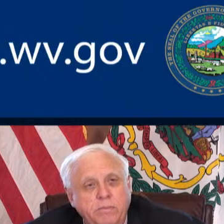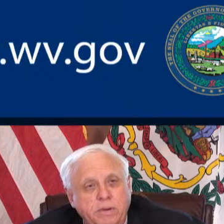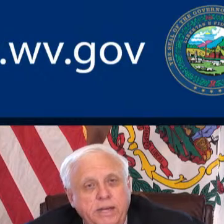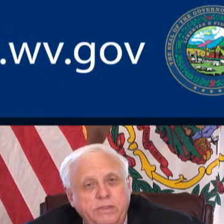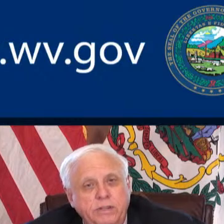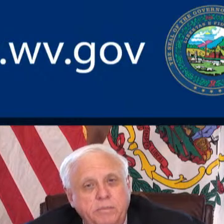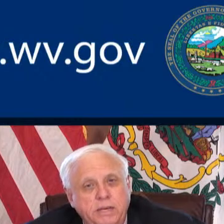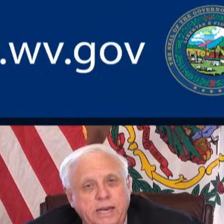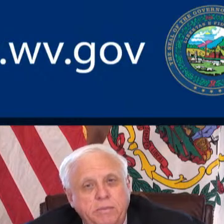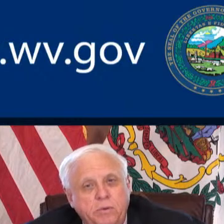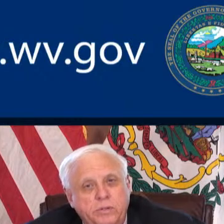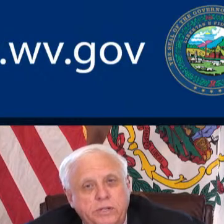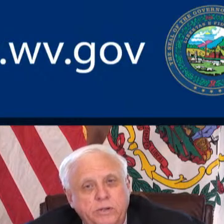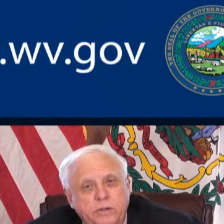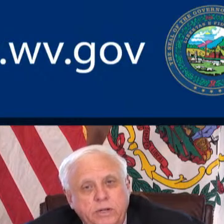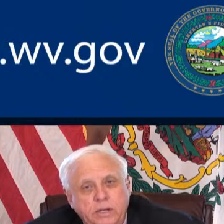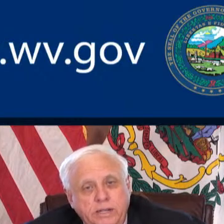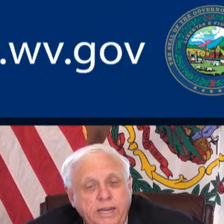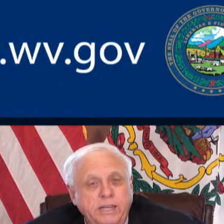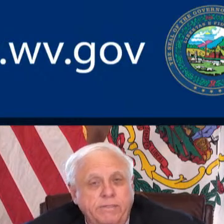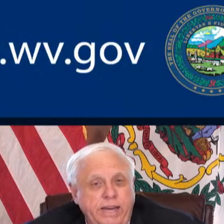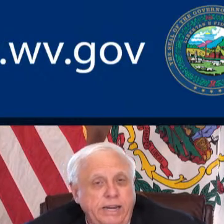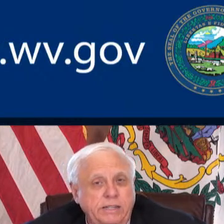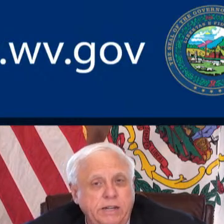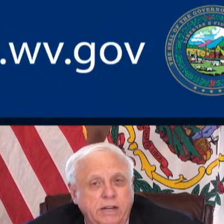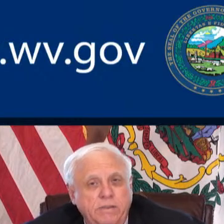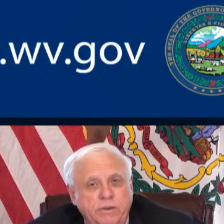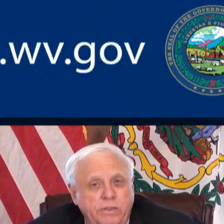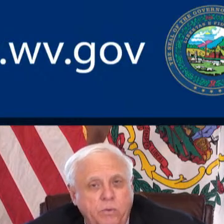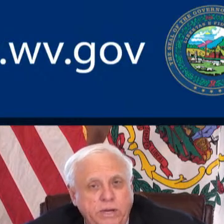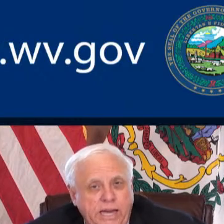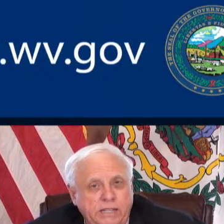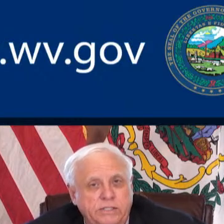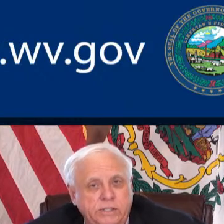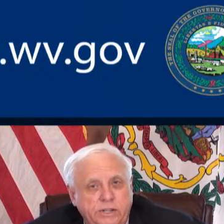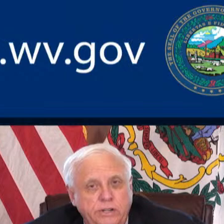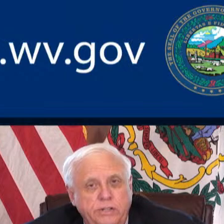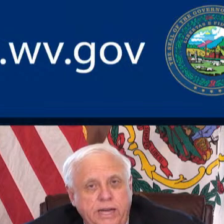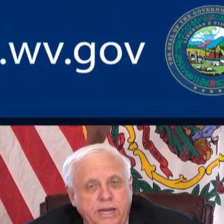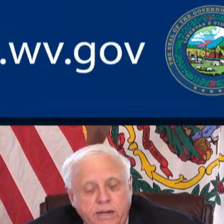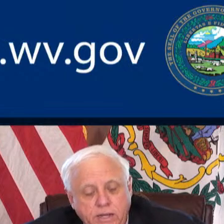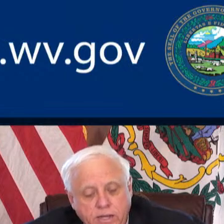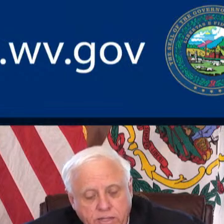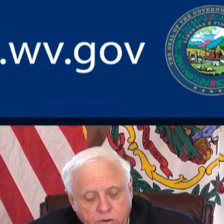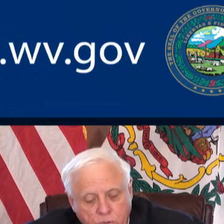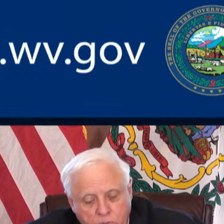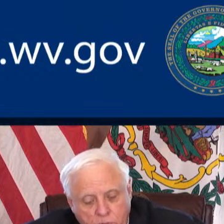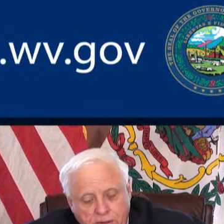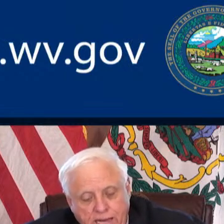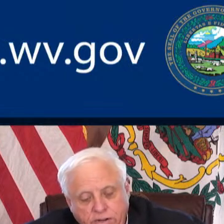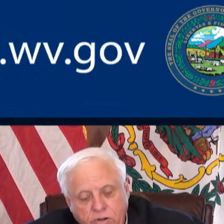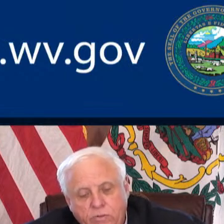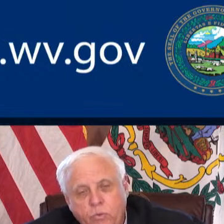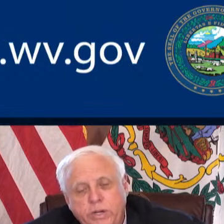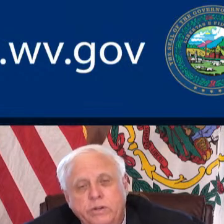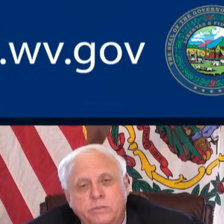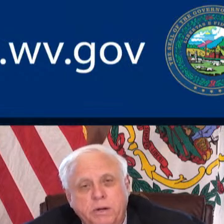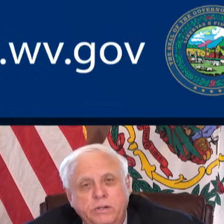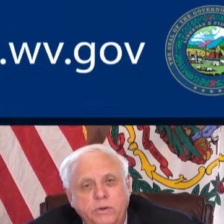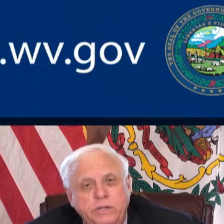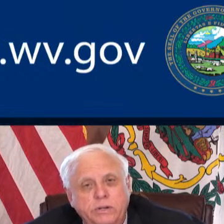another method to be able to take advantage of, that we ask you to do that it will remind you of